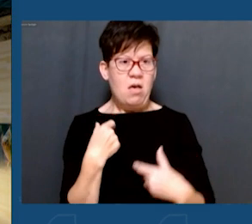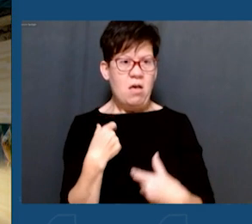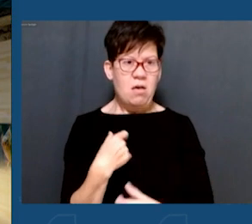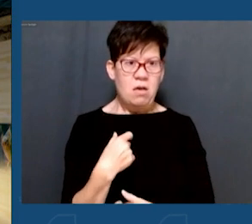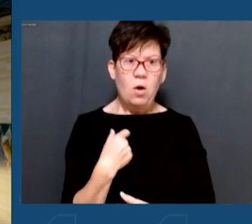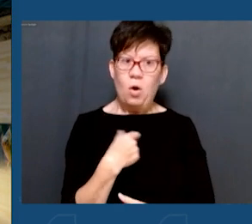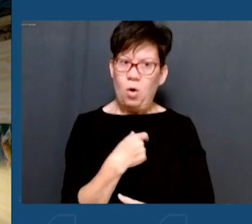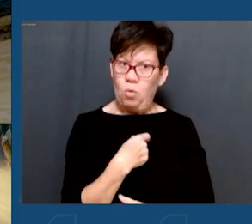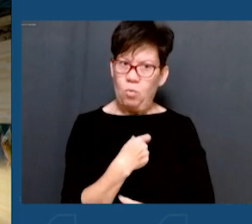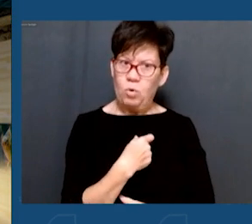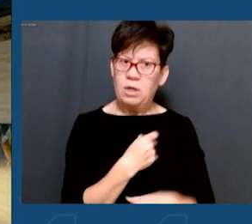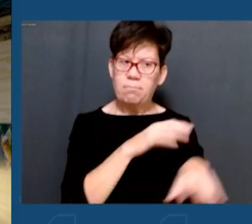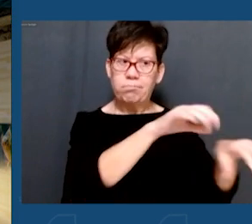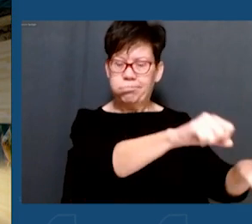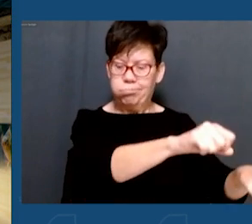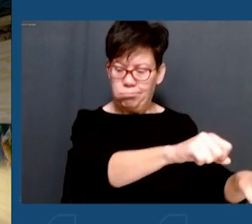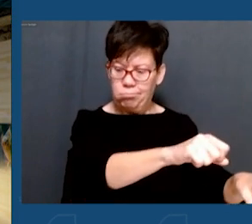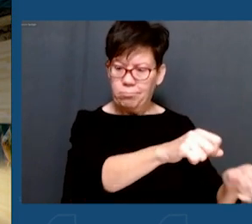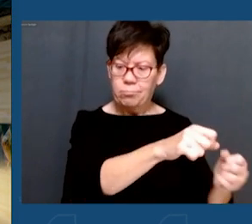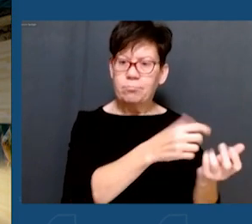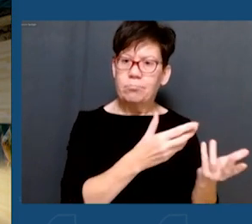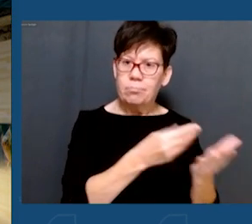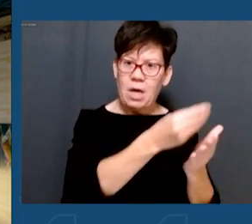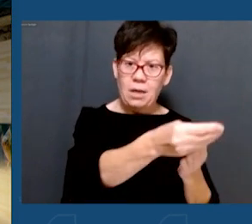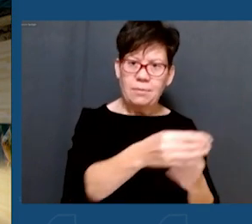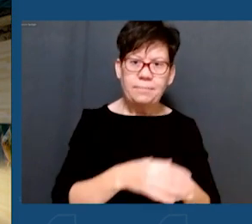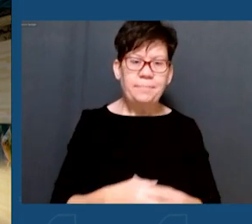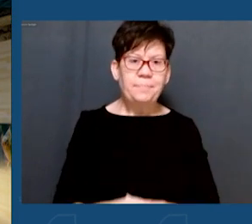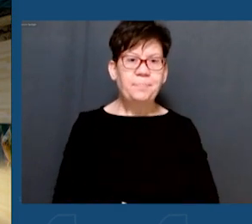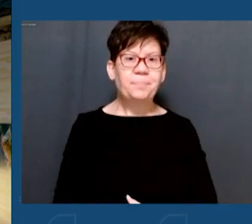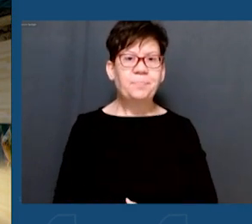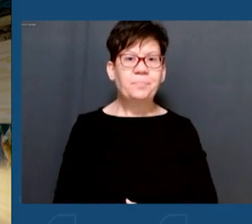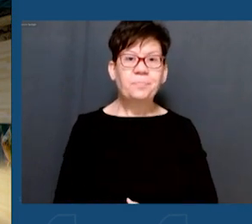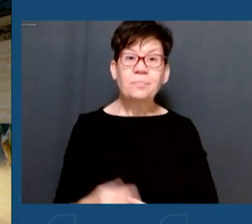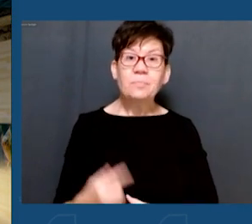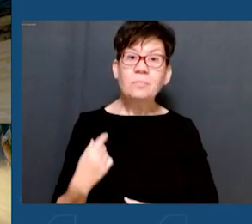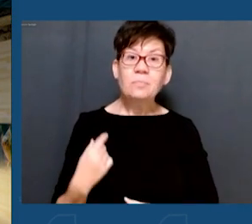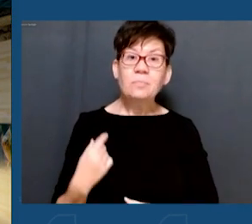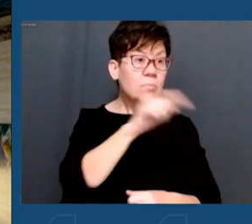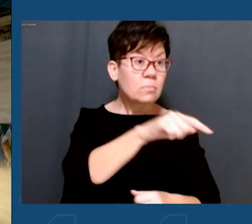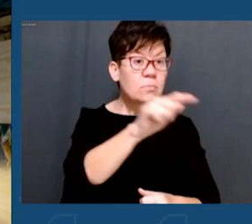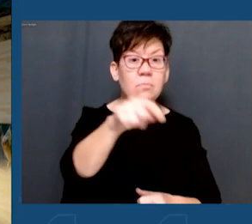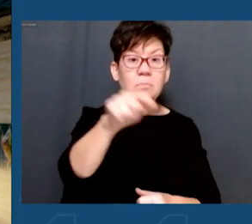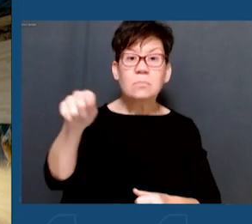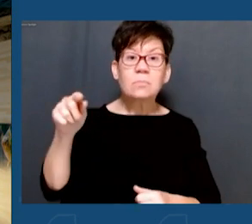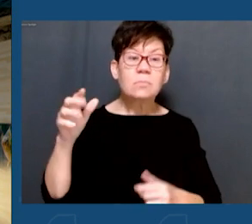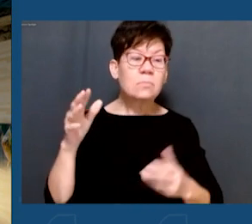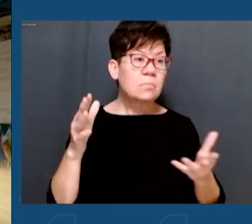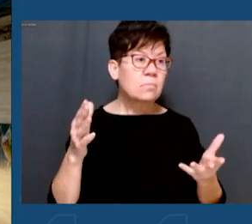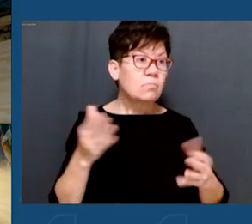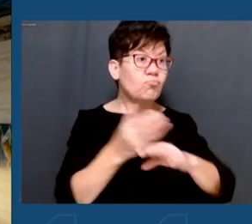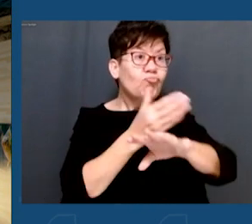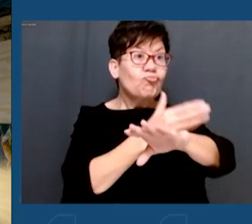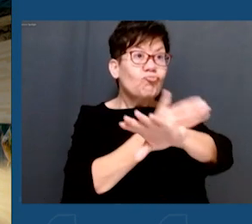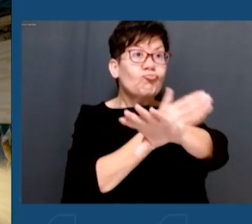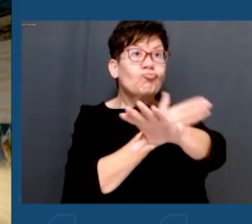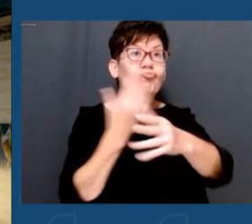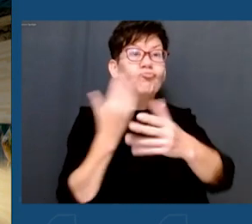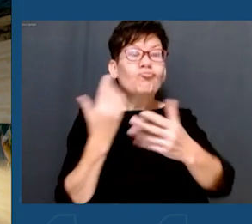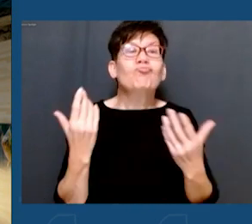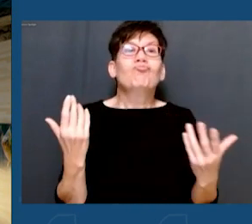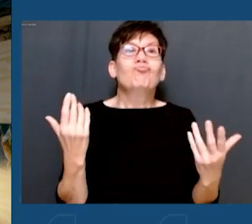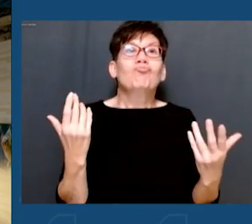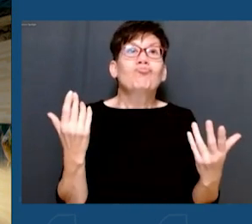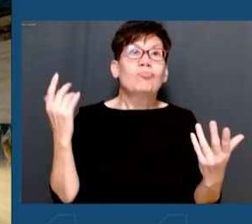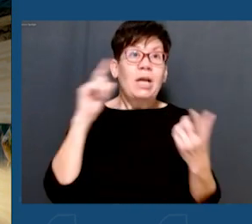you're not going to be perfect until these places are brought to their former glory or even better. So we seized this opportunity,